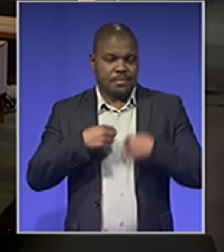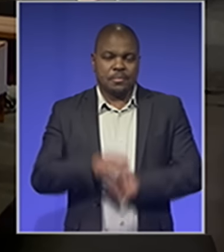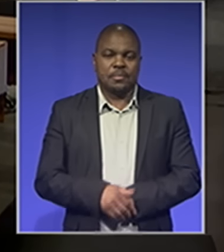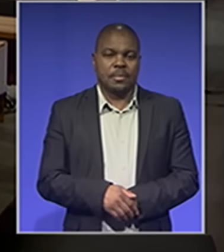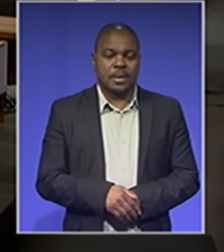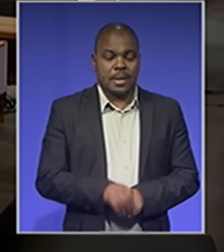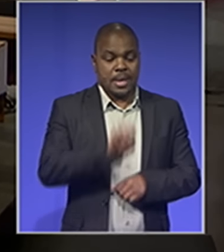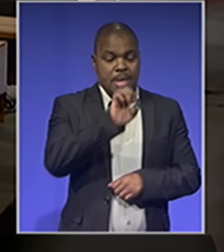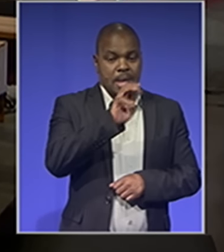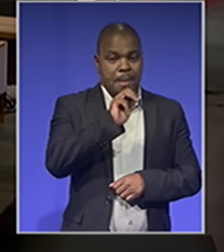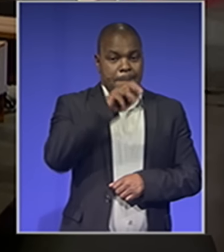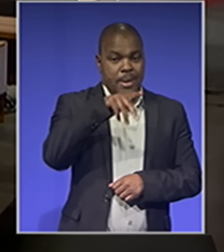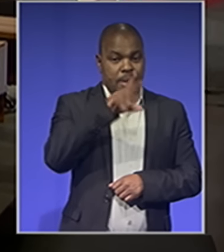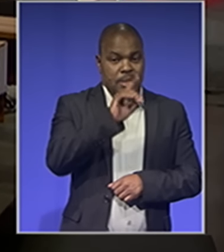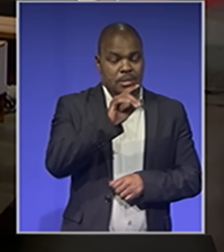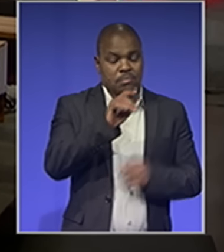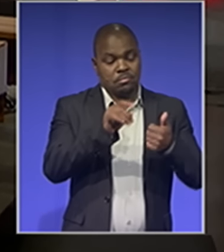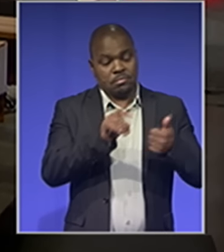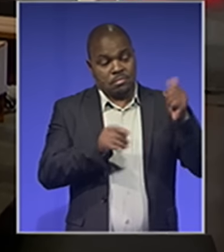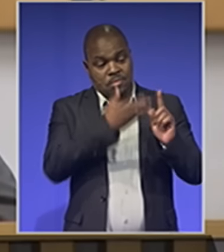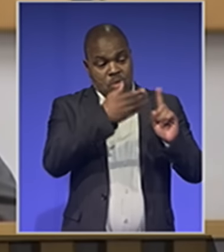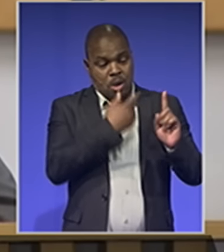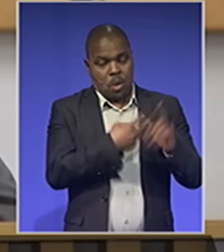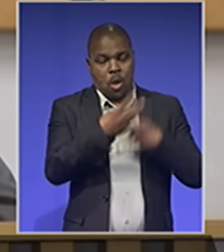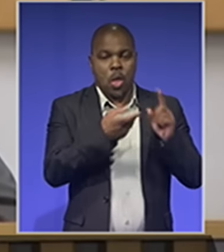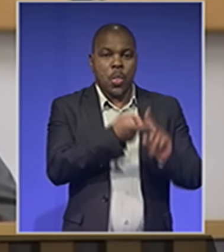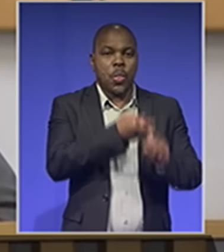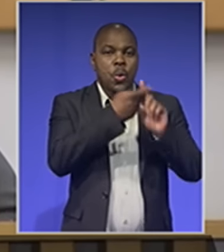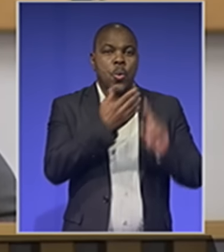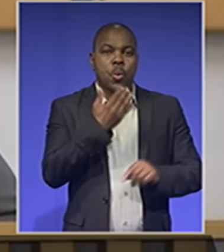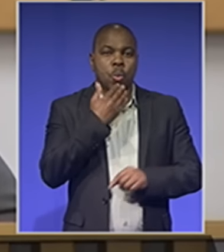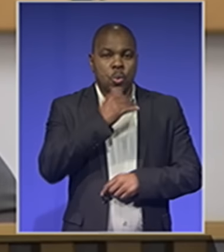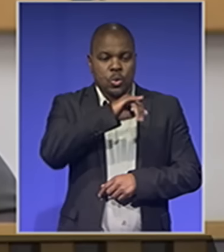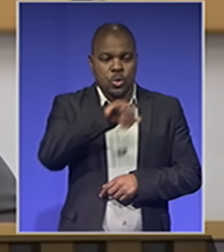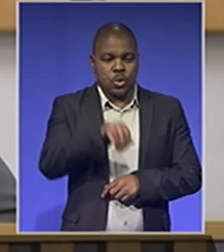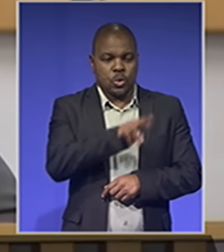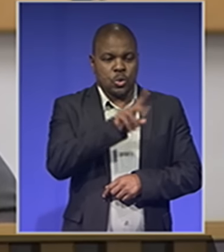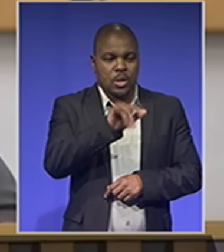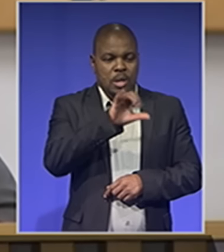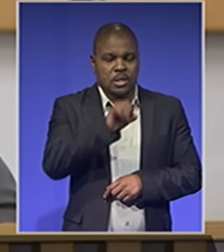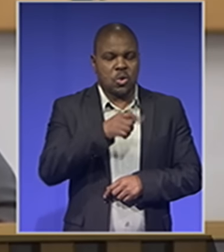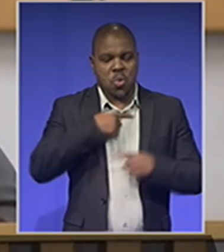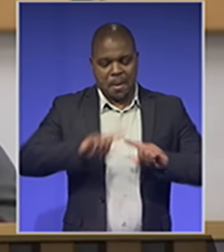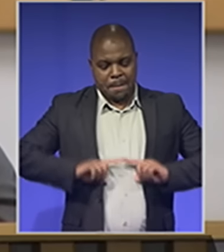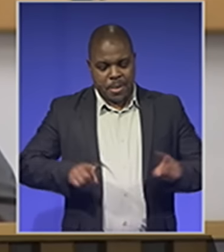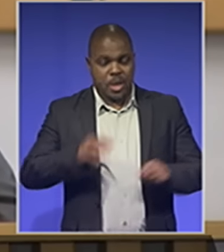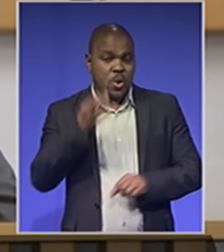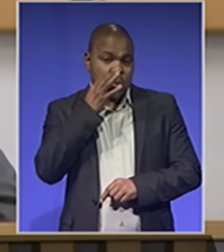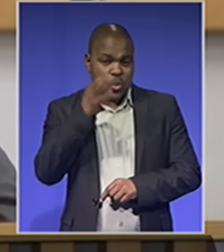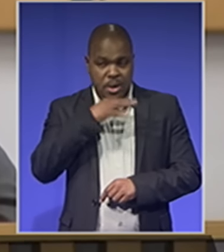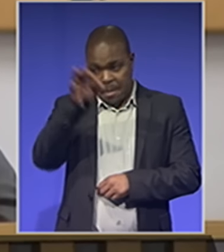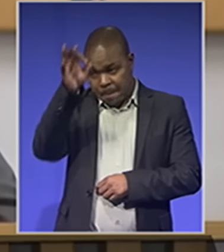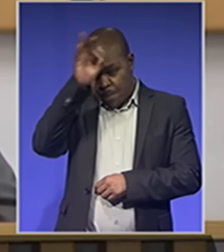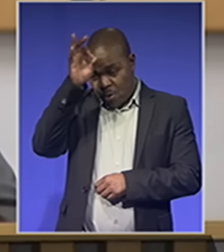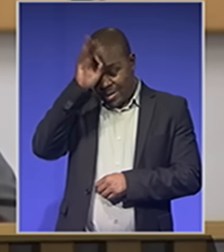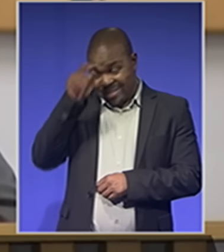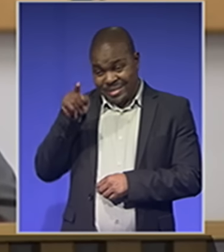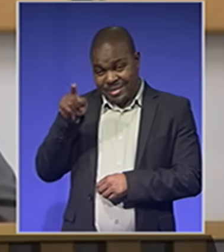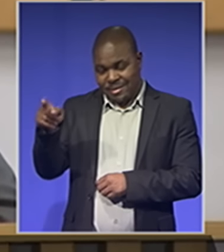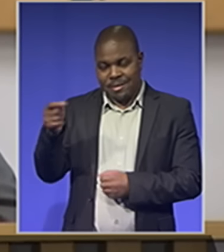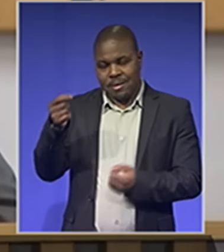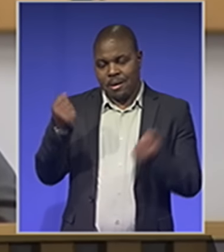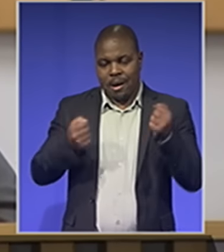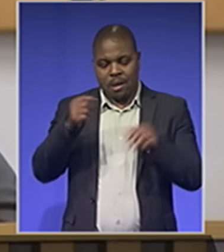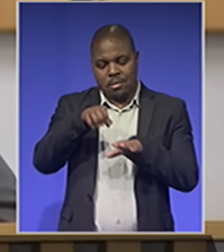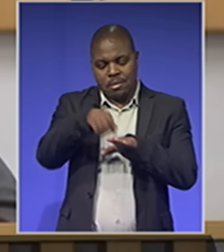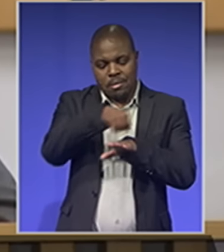Mookamedi wa EMPD yo a sekegilweng Julius Mkhwanazi o ganetse magatwe a gore o tsentse dipone tsa mapodisi mo dijanageng tsa setlamo sa